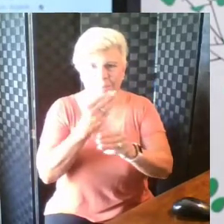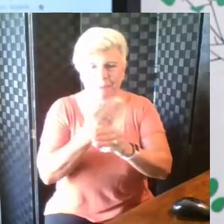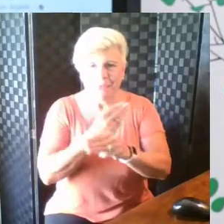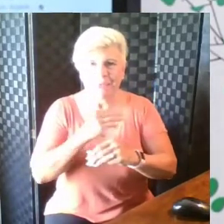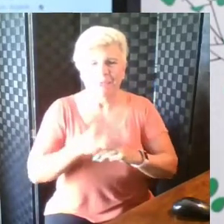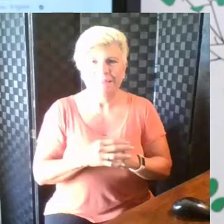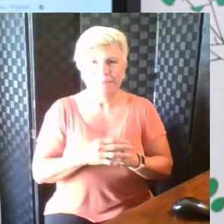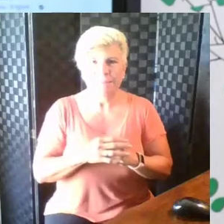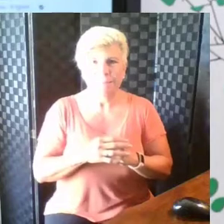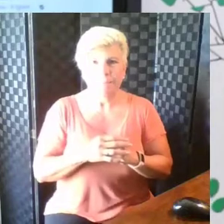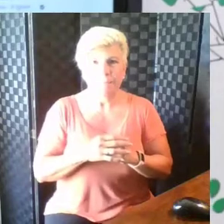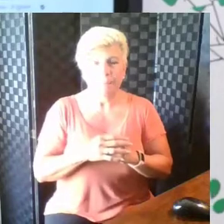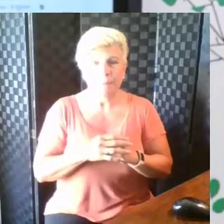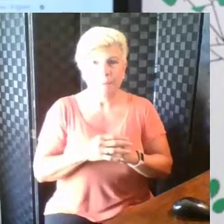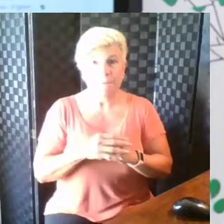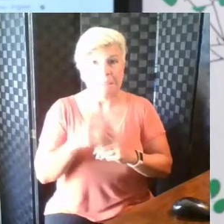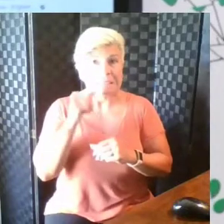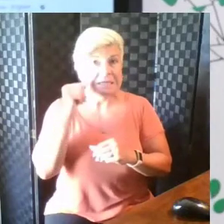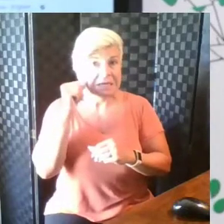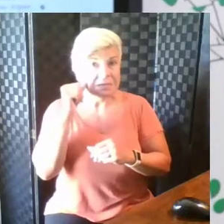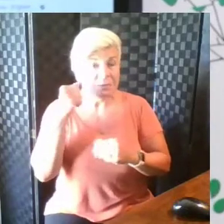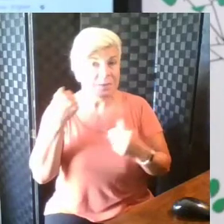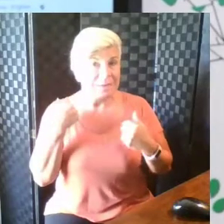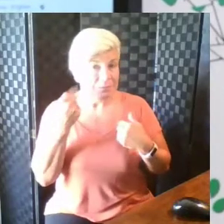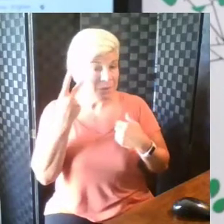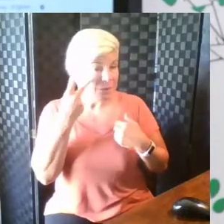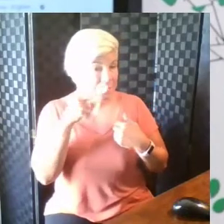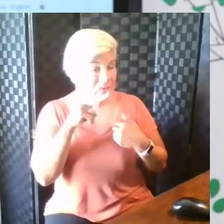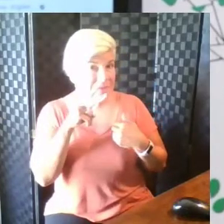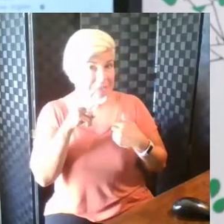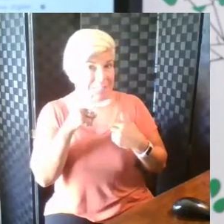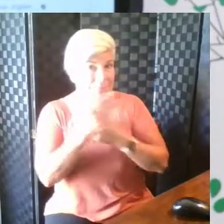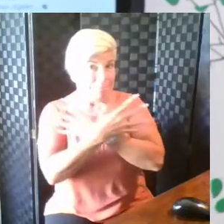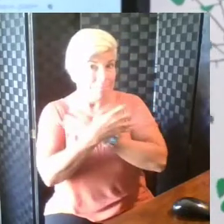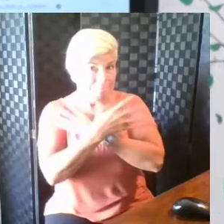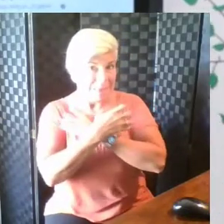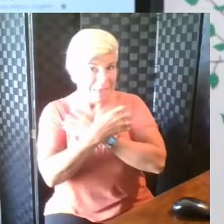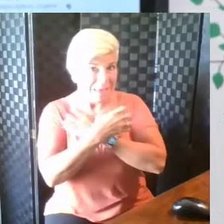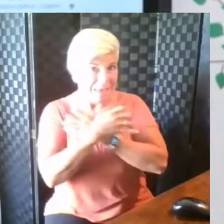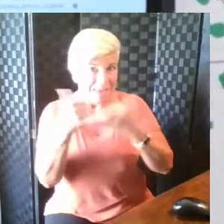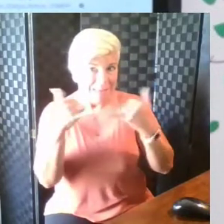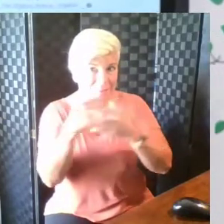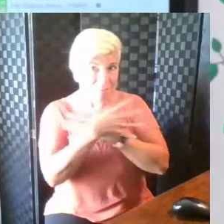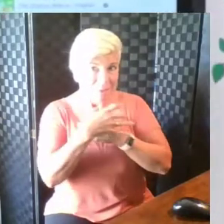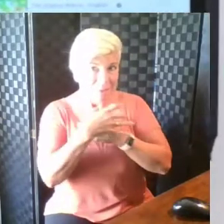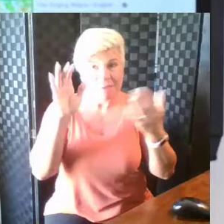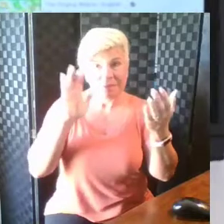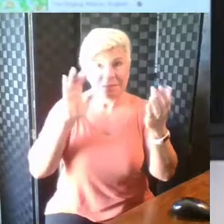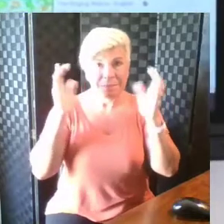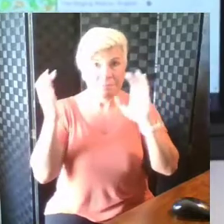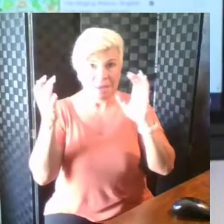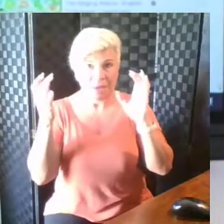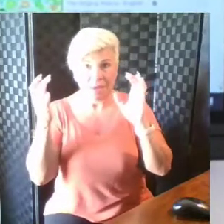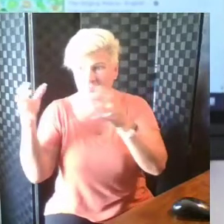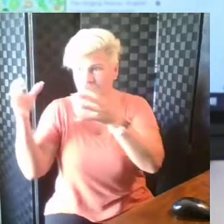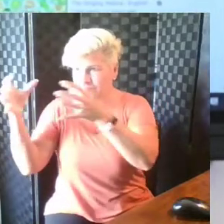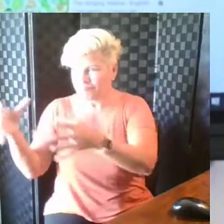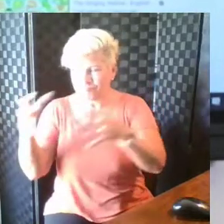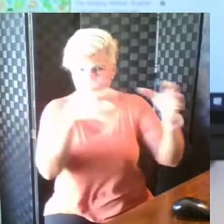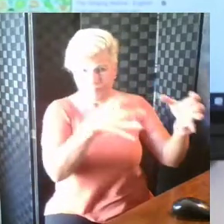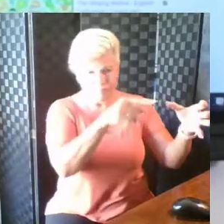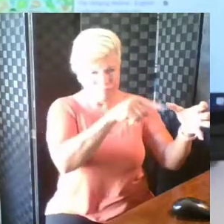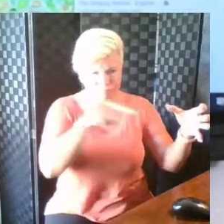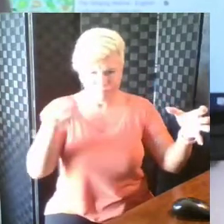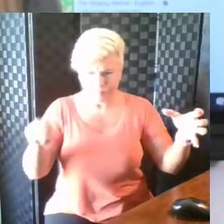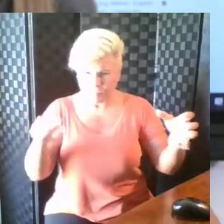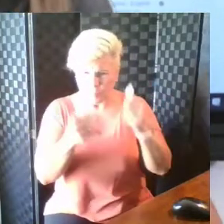looked at my 2 groups of Beanie Babies. I'll kind of bring these over again today. And we were comparing them using 2 different strategies, and